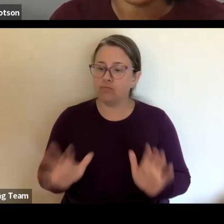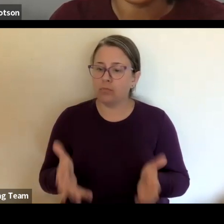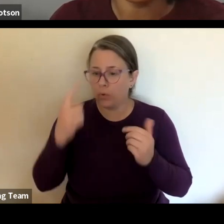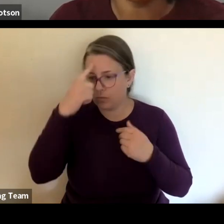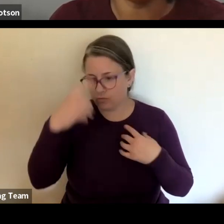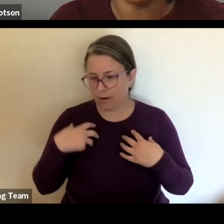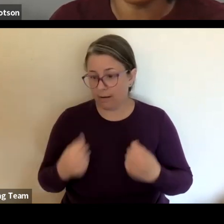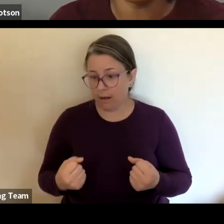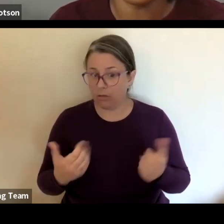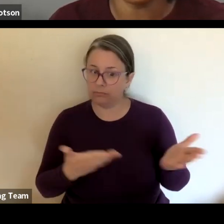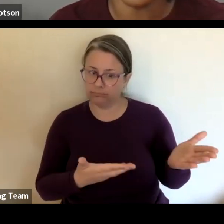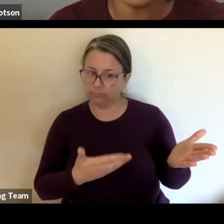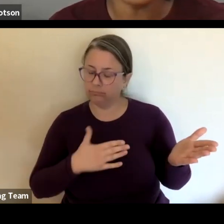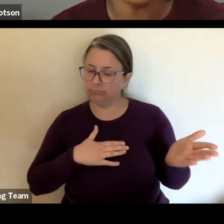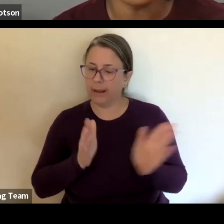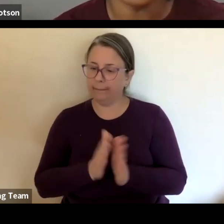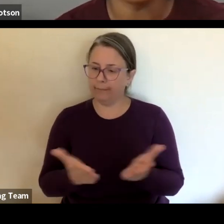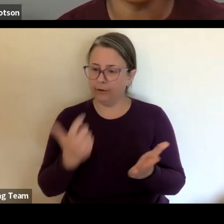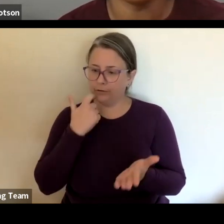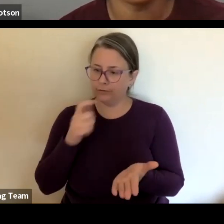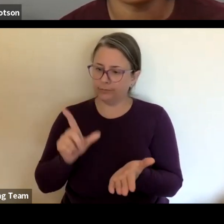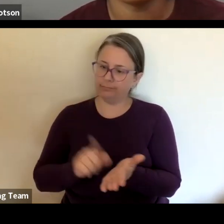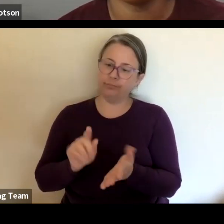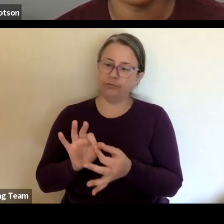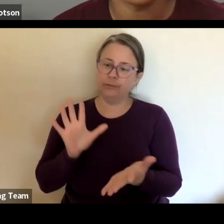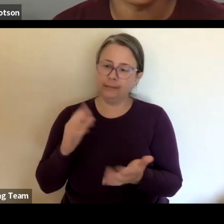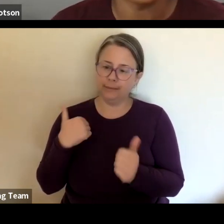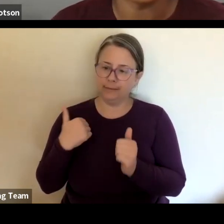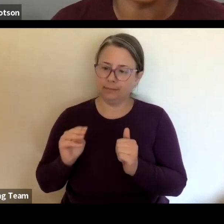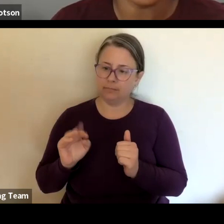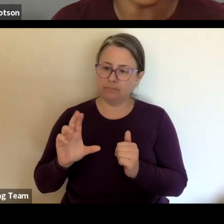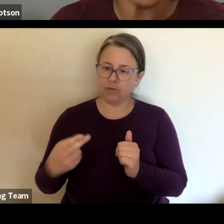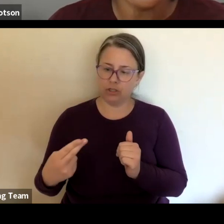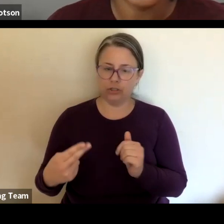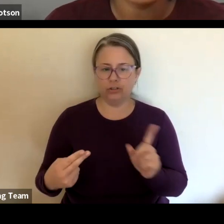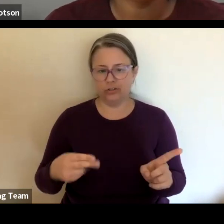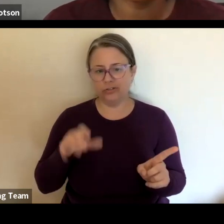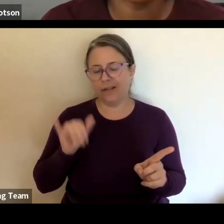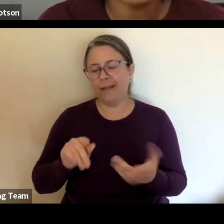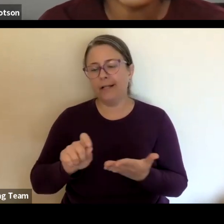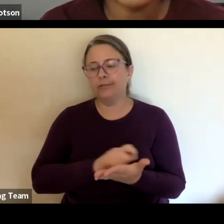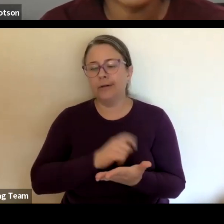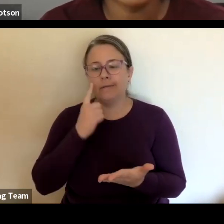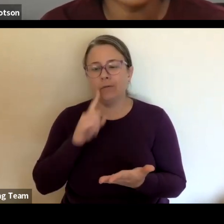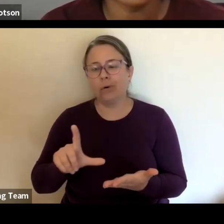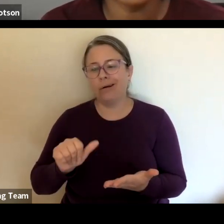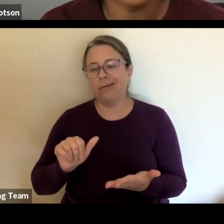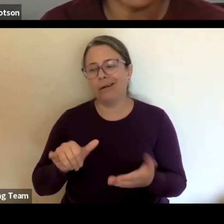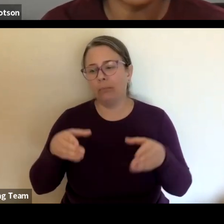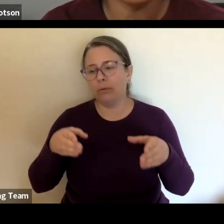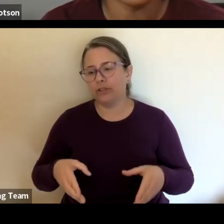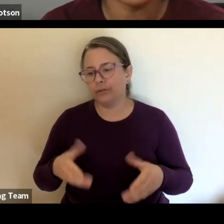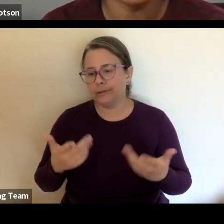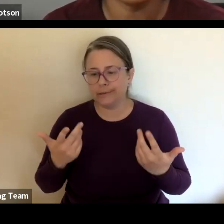is written for the lay public to give guidance on how to live a brain healthy lifestyle.